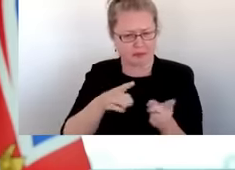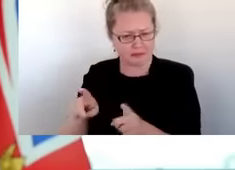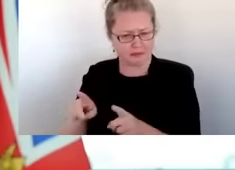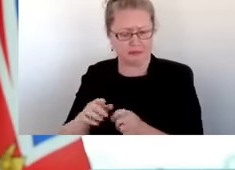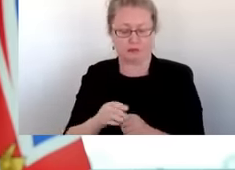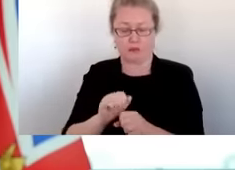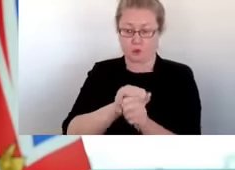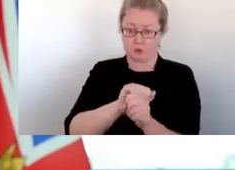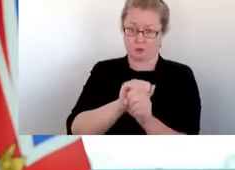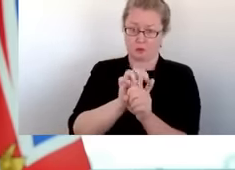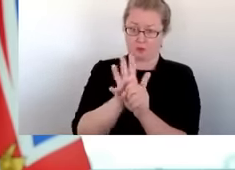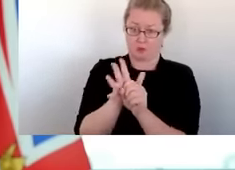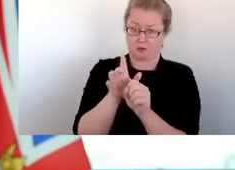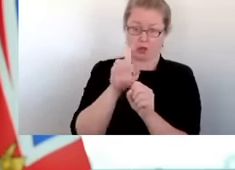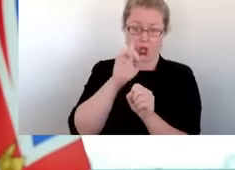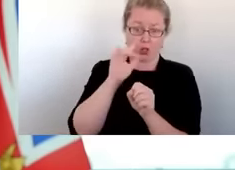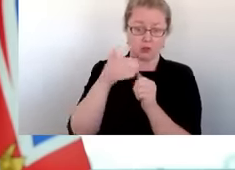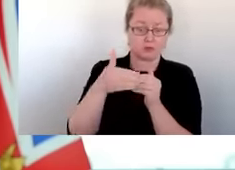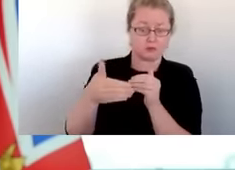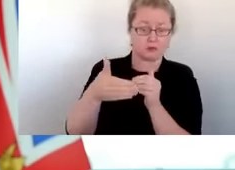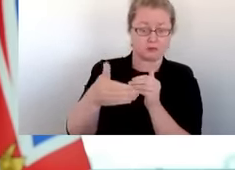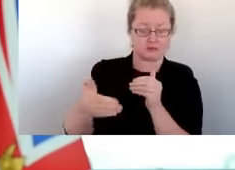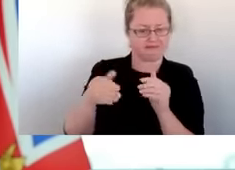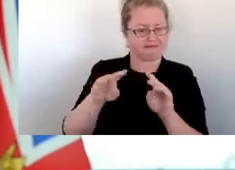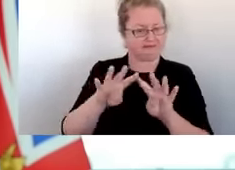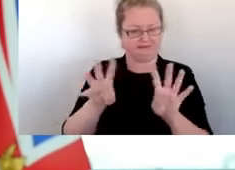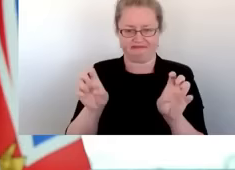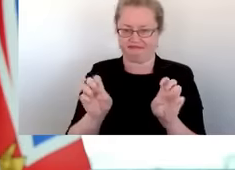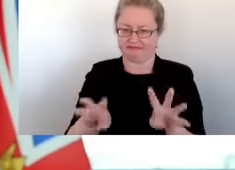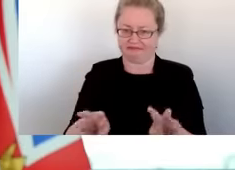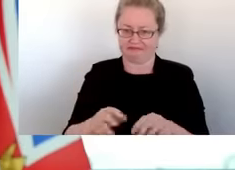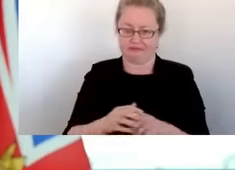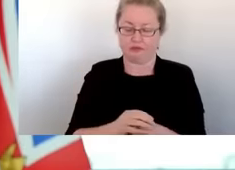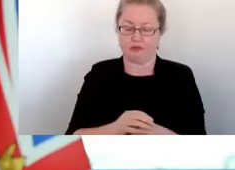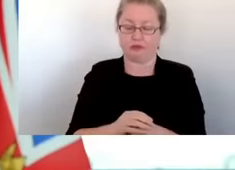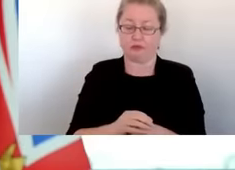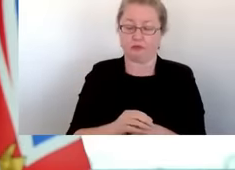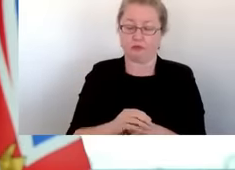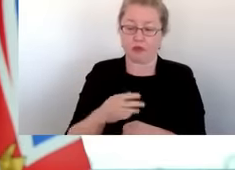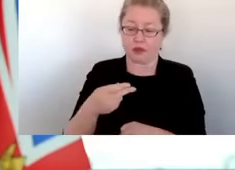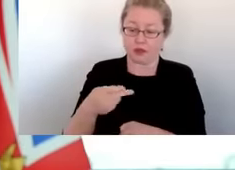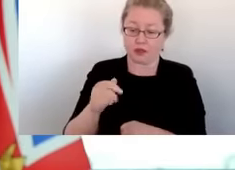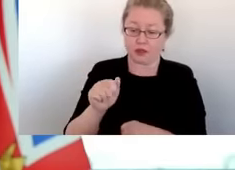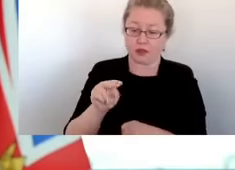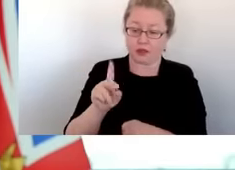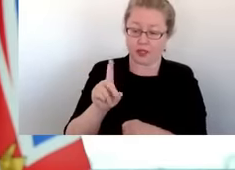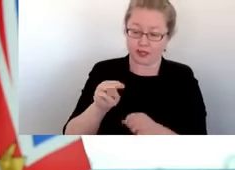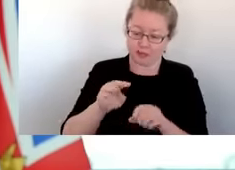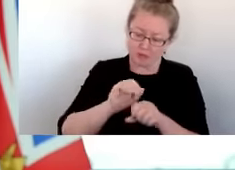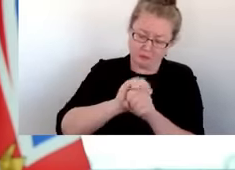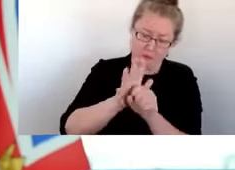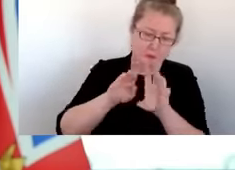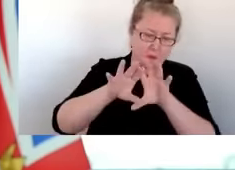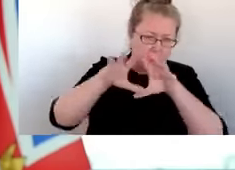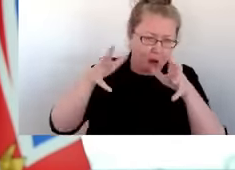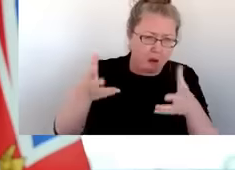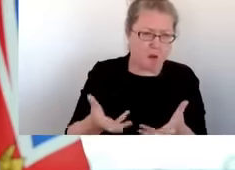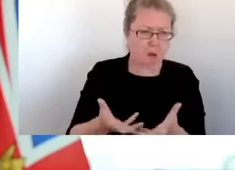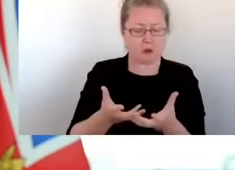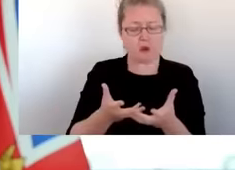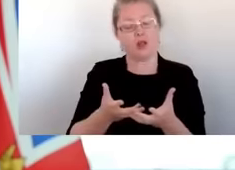the next few months. And while I do believe we are emerging from the pandemic part of it, it is clear that